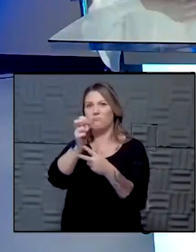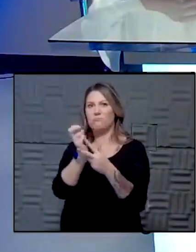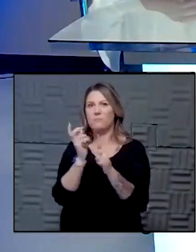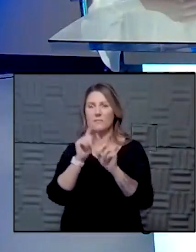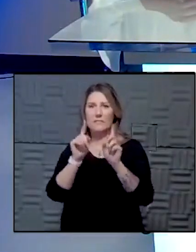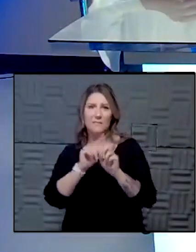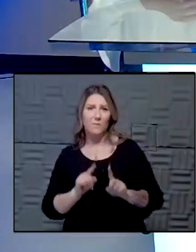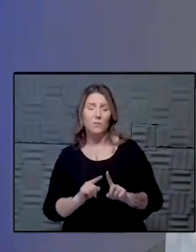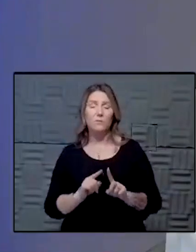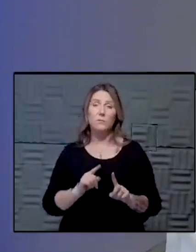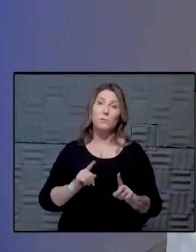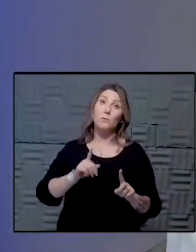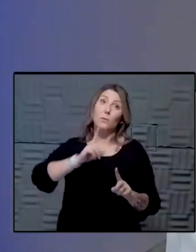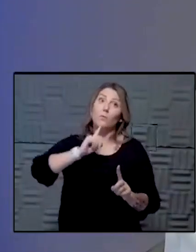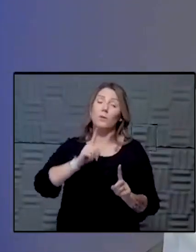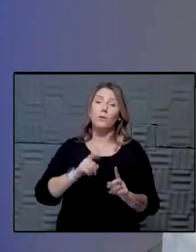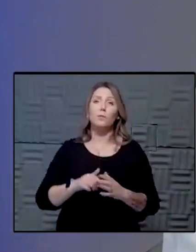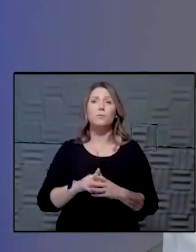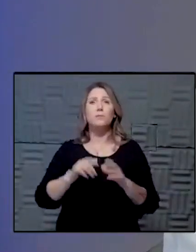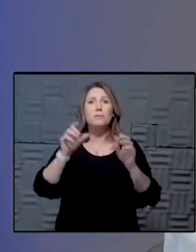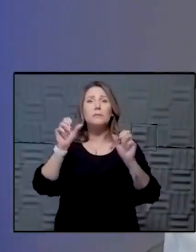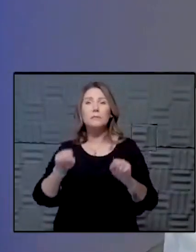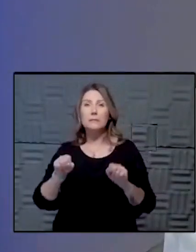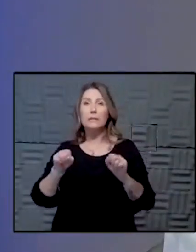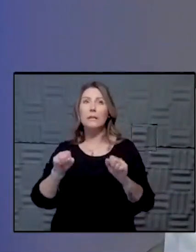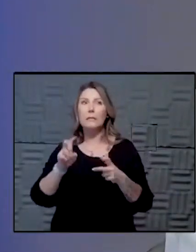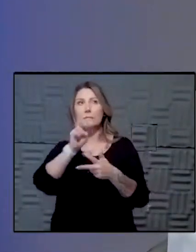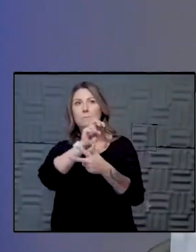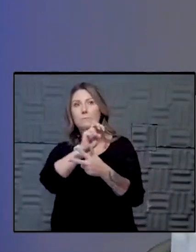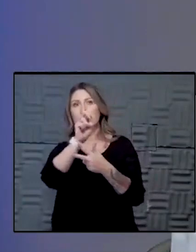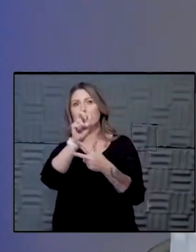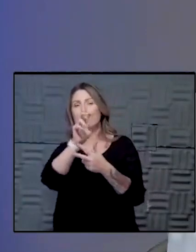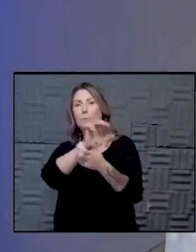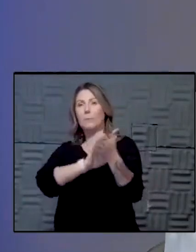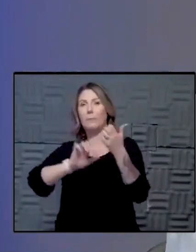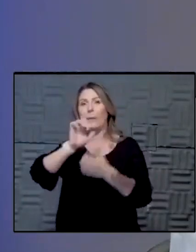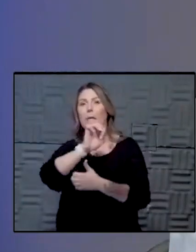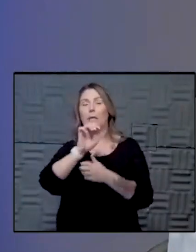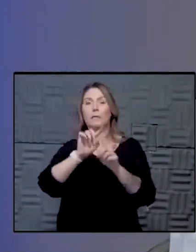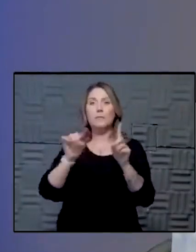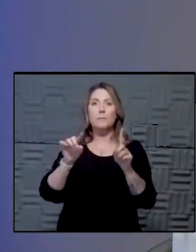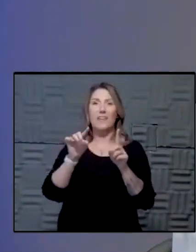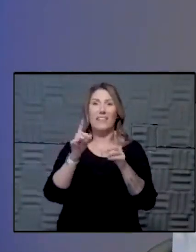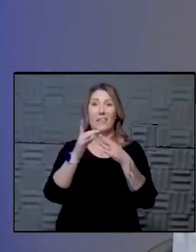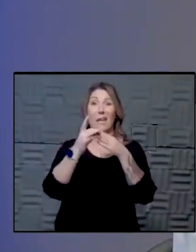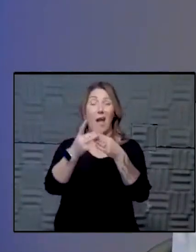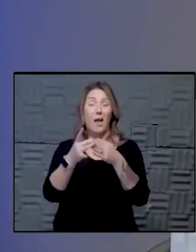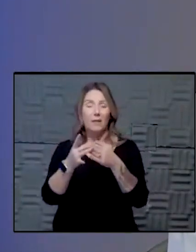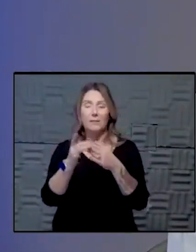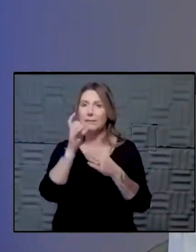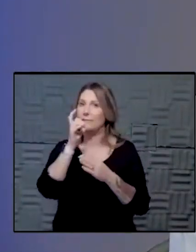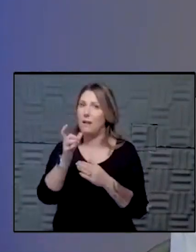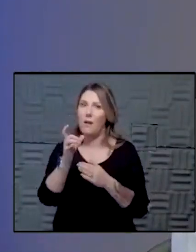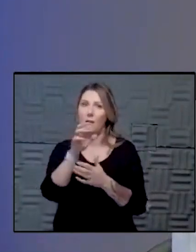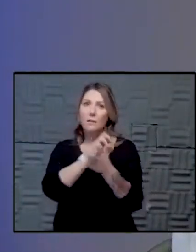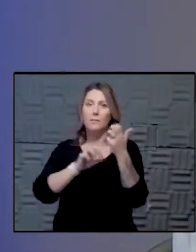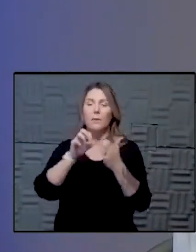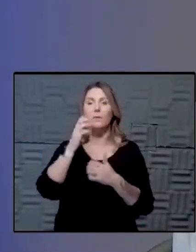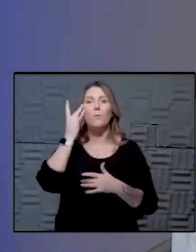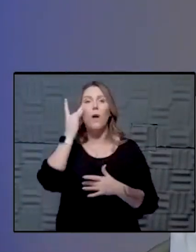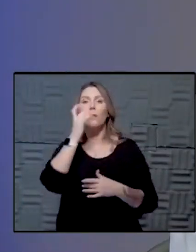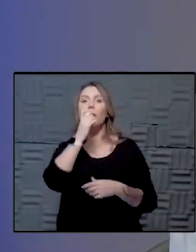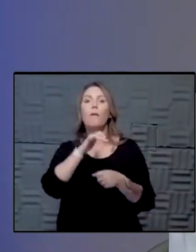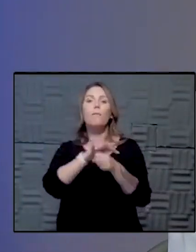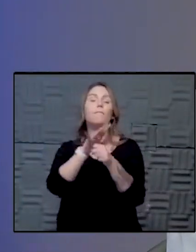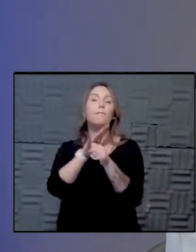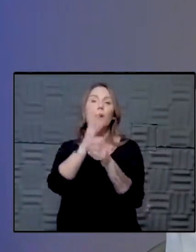Ultimately, I think you can, mix, but right now the guidance is not to mix because of lack of data. I